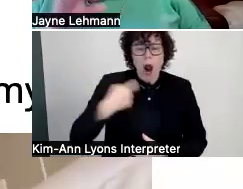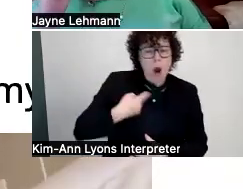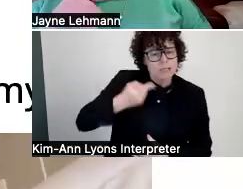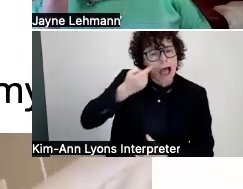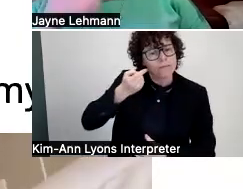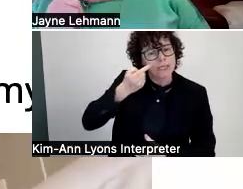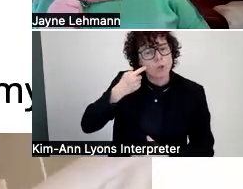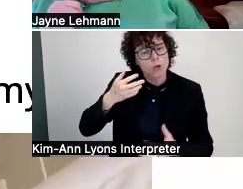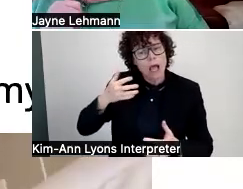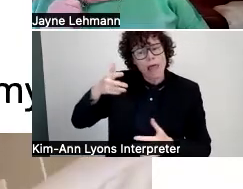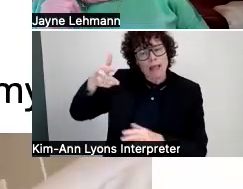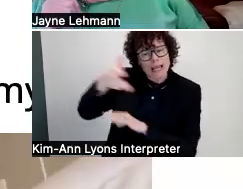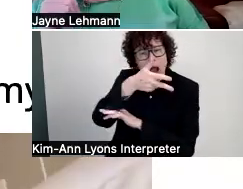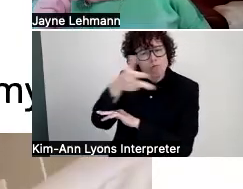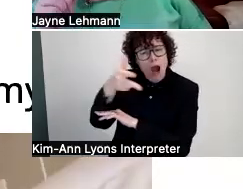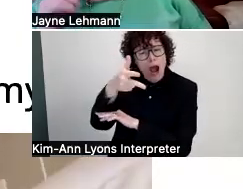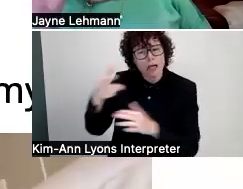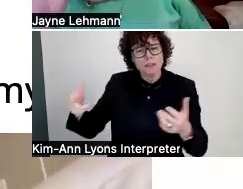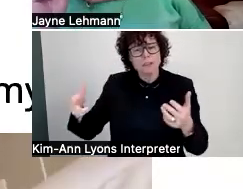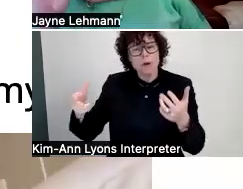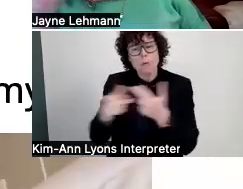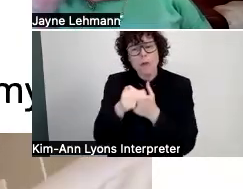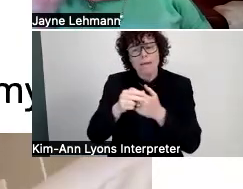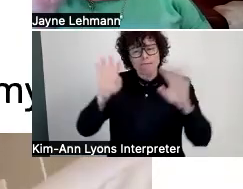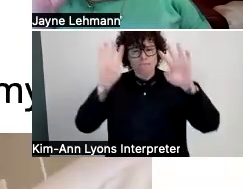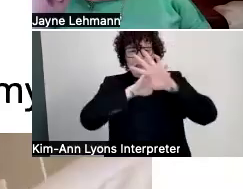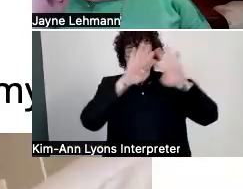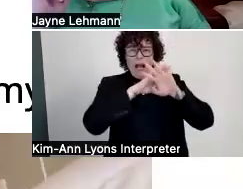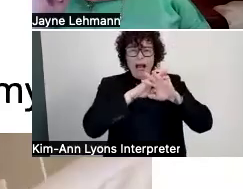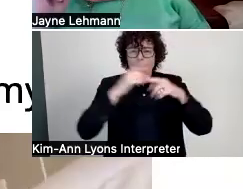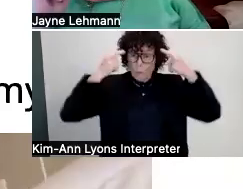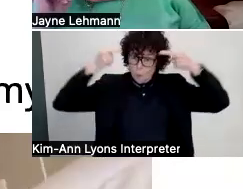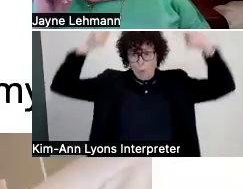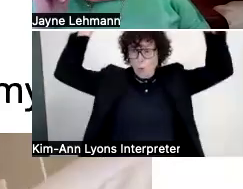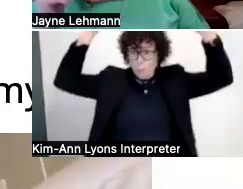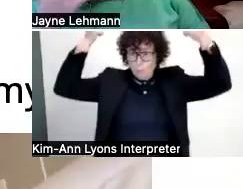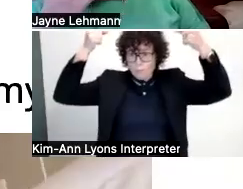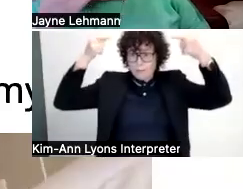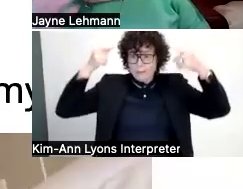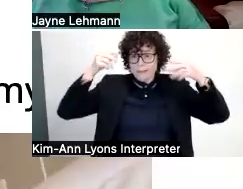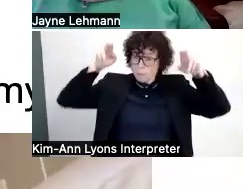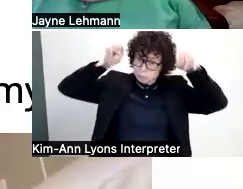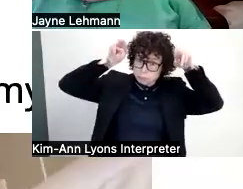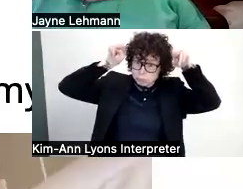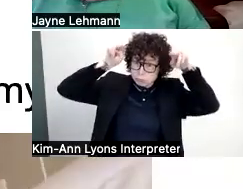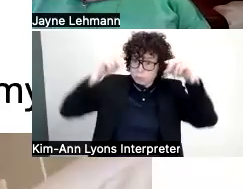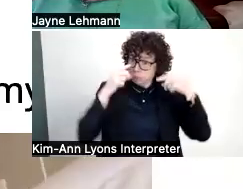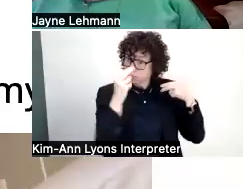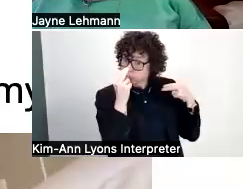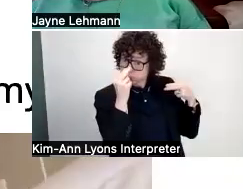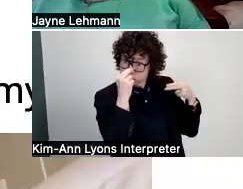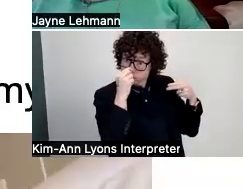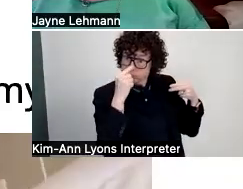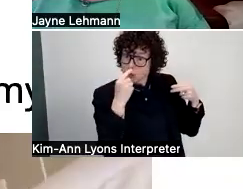camera with those filters that you can put on to show like little ears and a bunny nose. And one